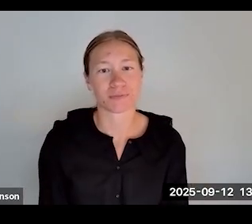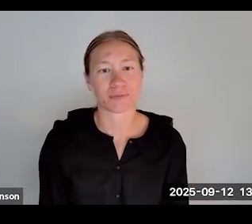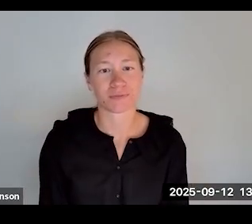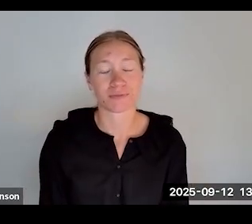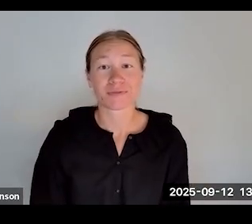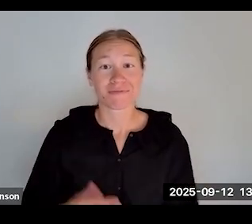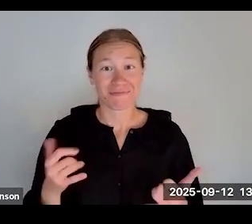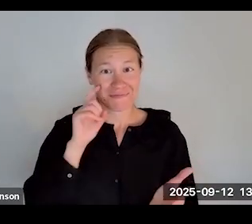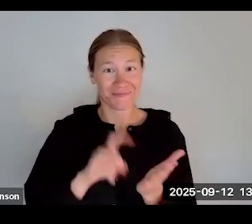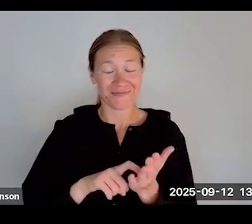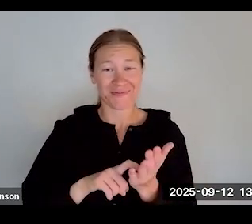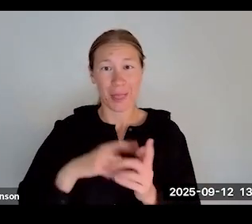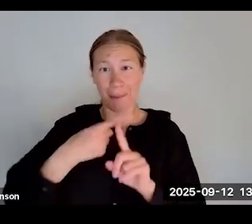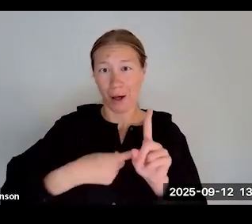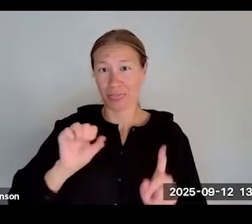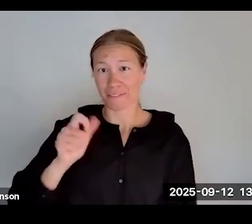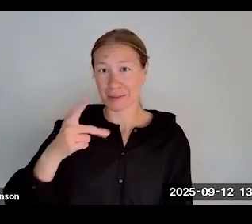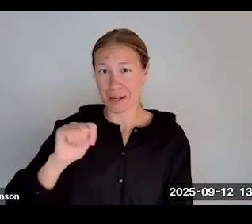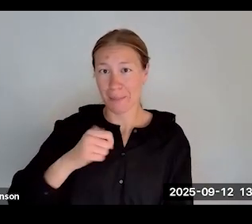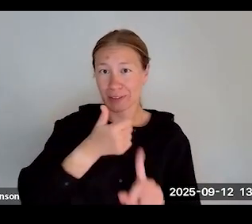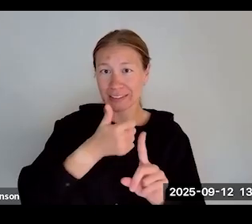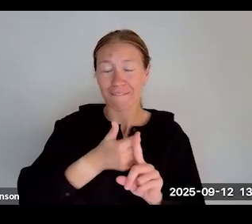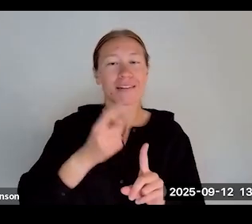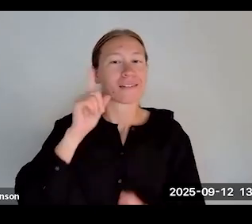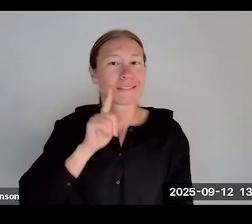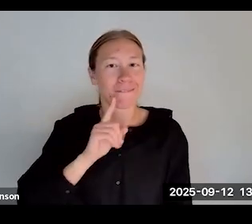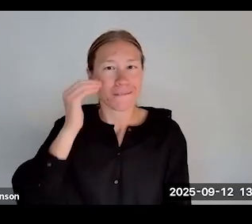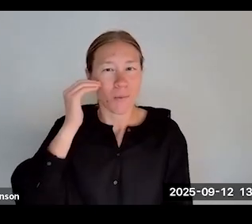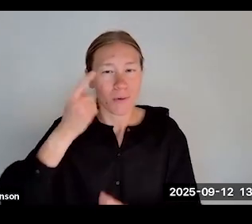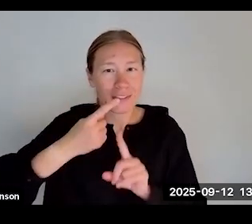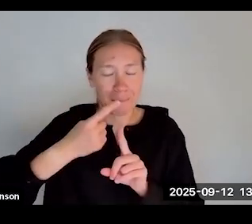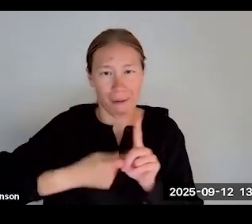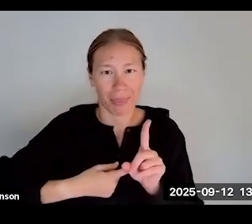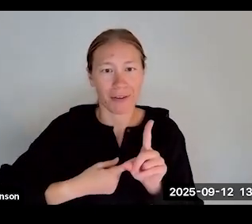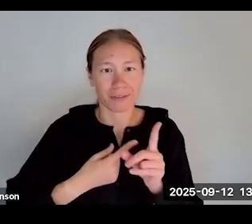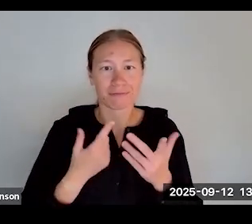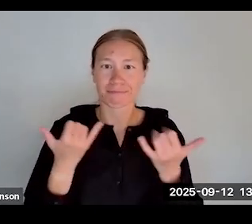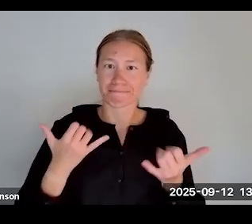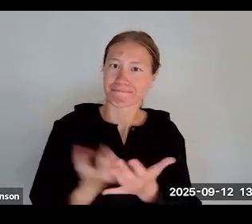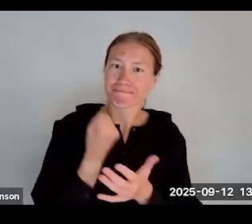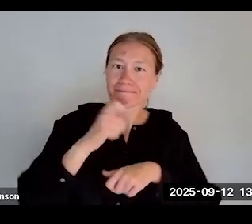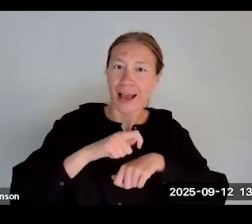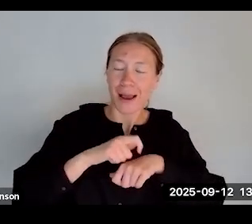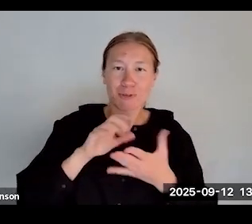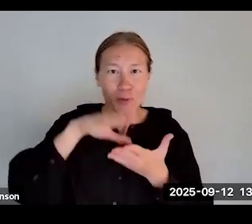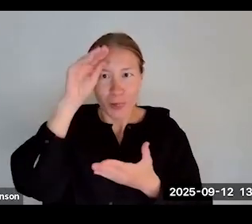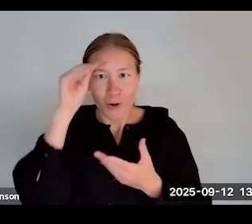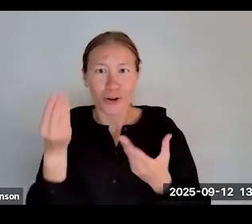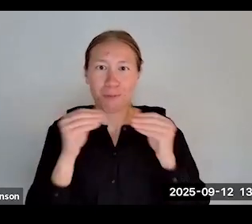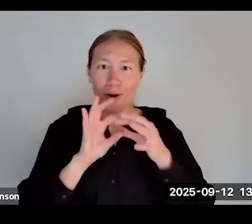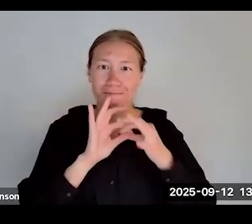September is Deaf Awareness Month, and Deaf Awareness Month is a time to learn more about the deaf community, including its